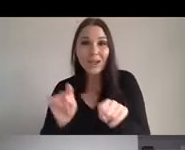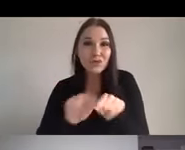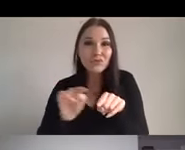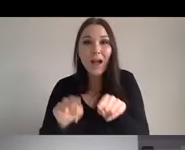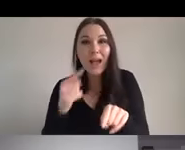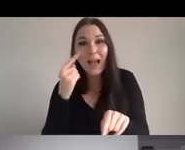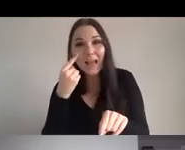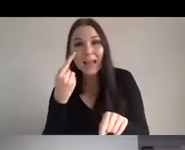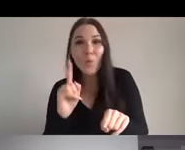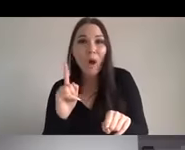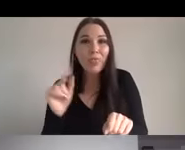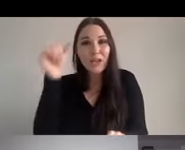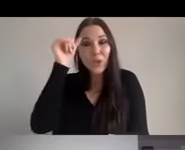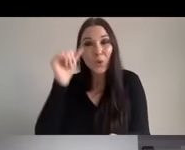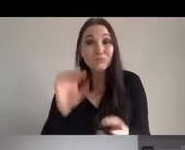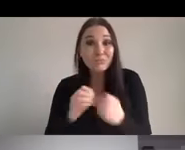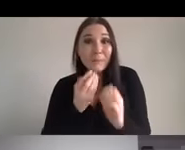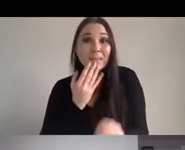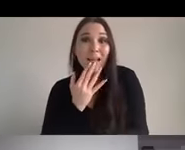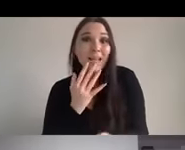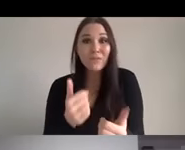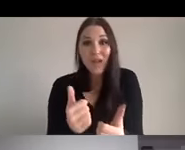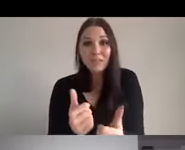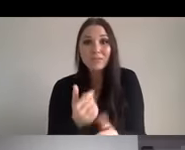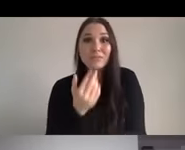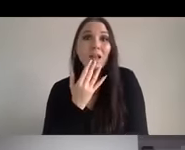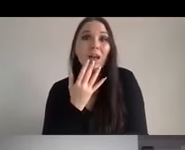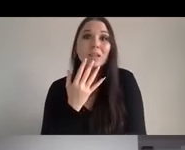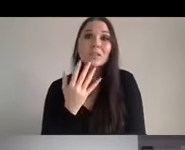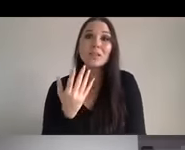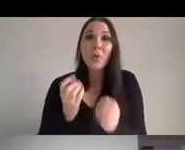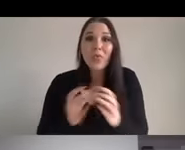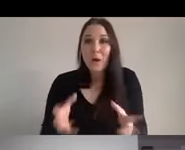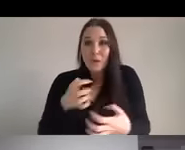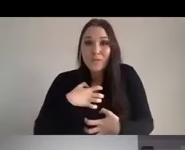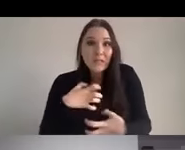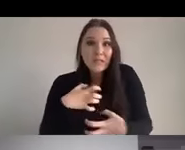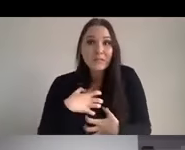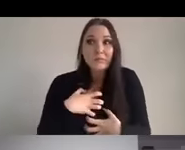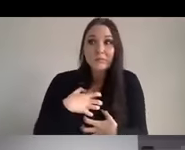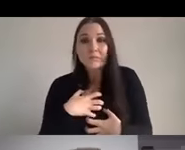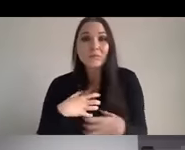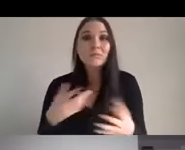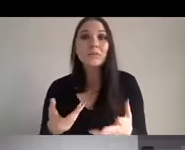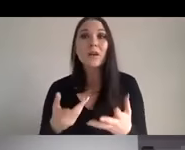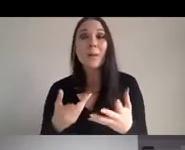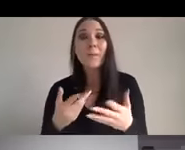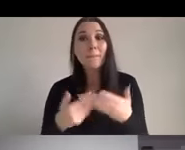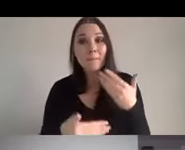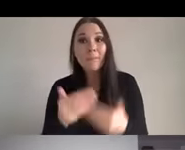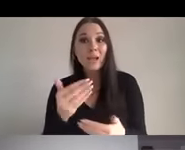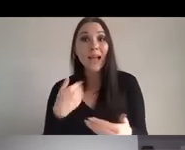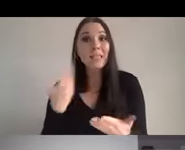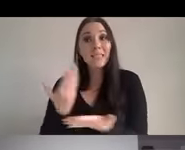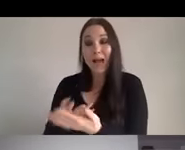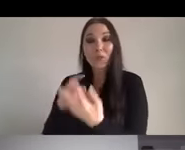and try to make mistakes. Just make mistakes without fearing critique. Of course, then I sit down with